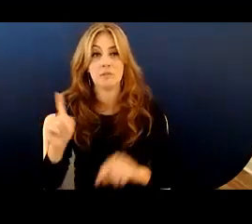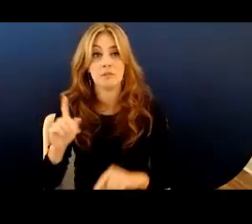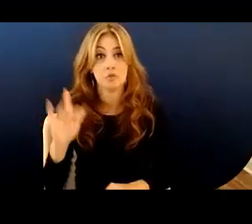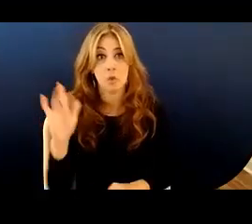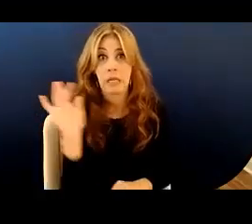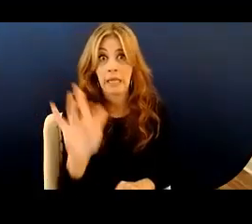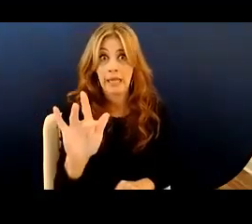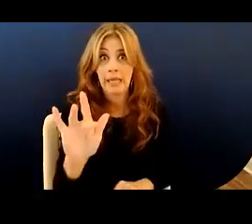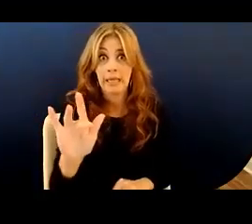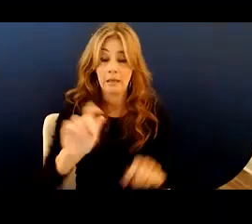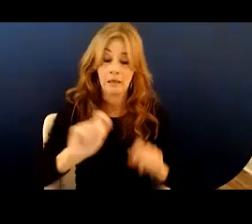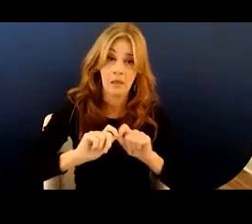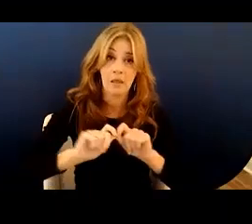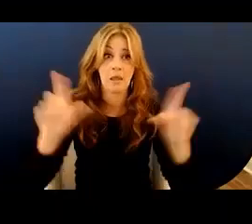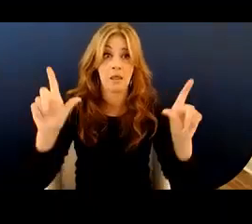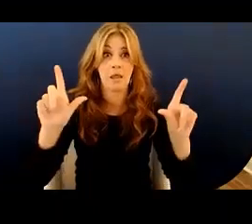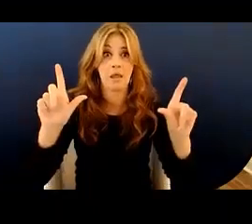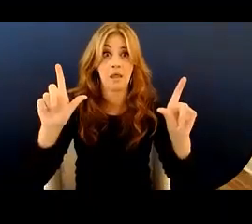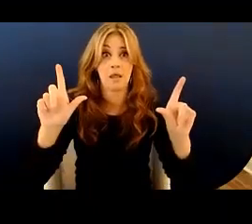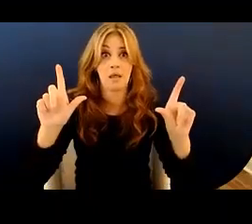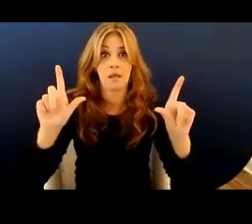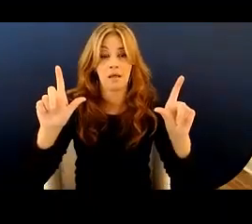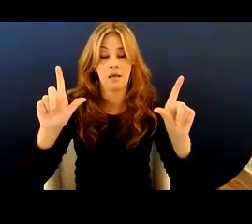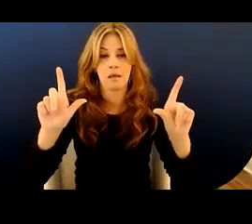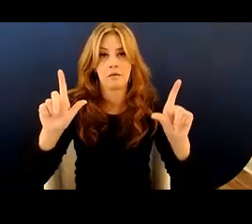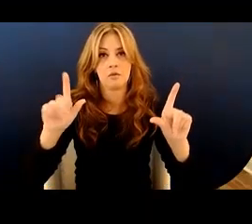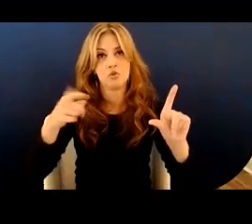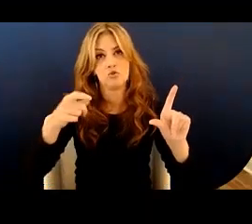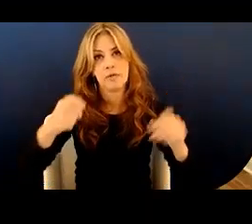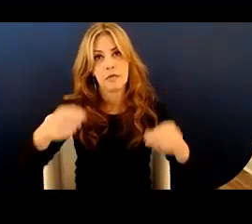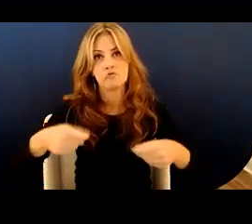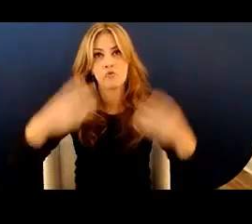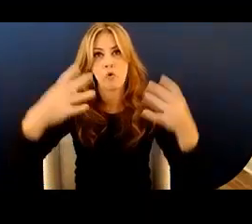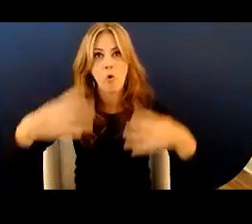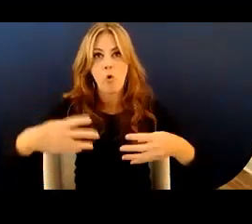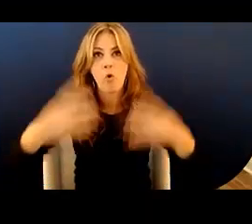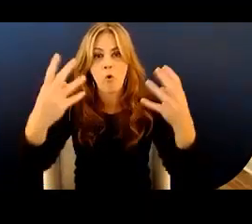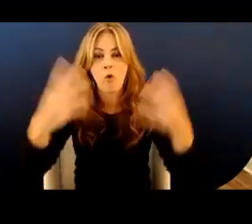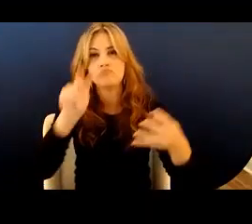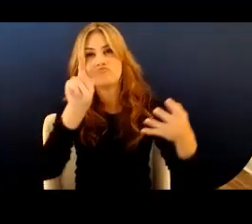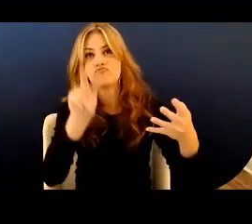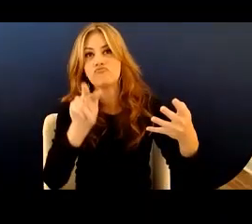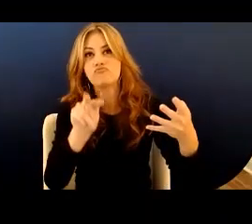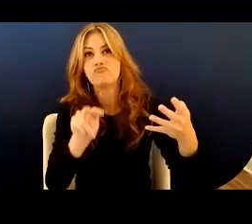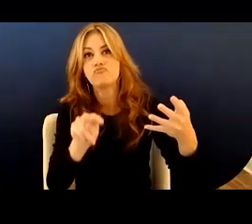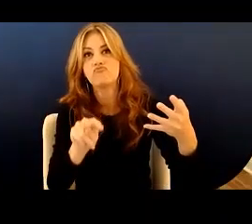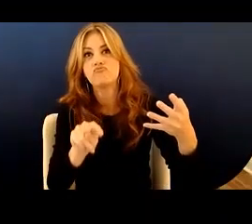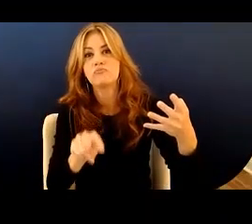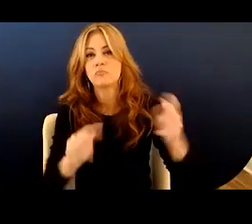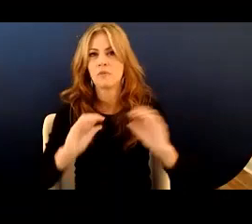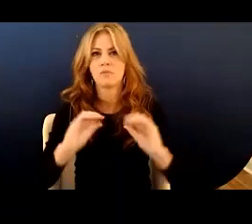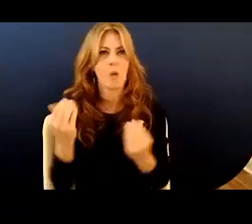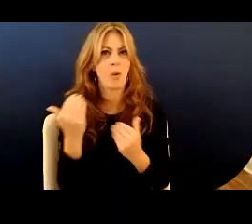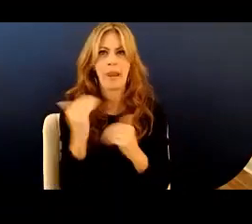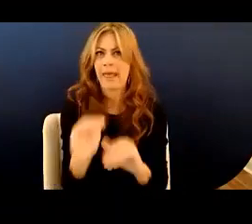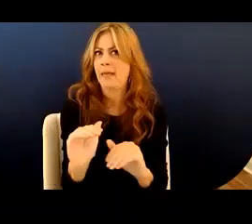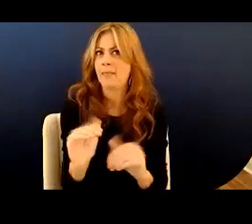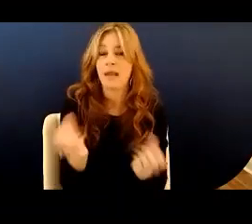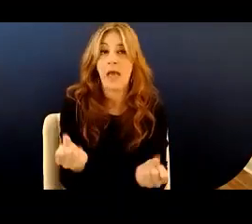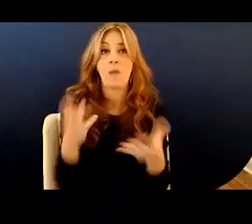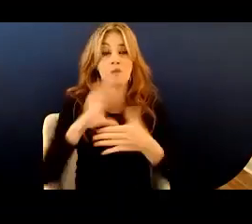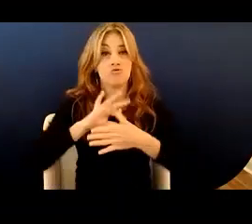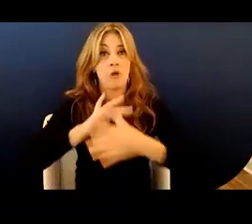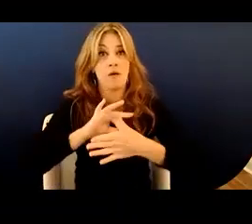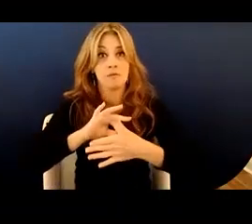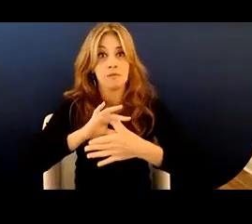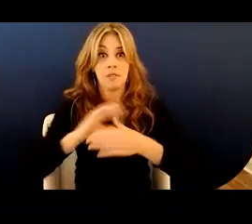this, it'll open up and you can scroll through the content. So there's no limit to the amount of content you can